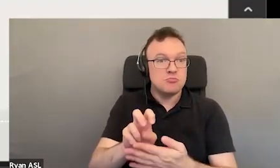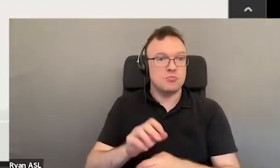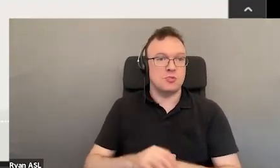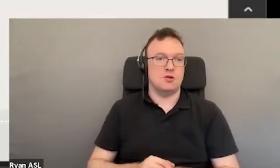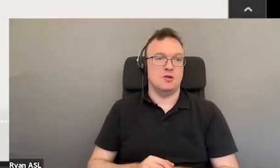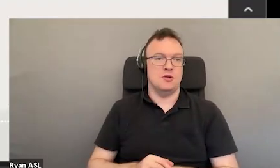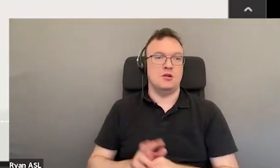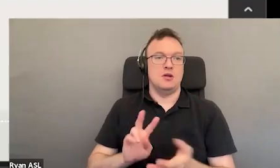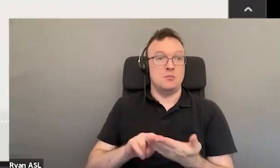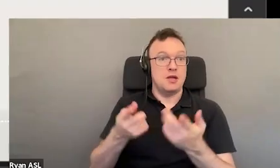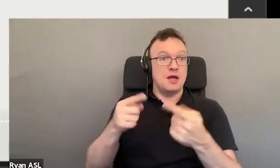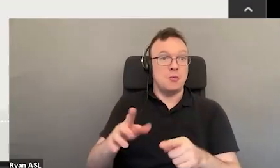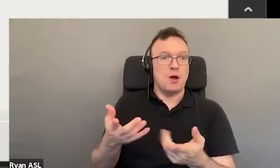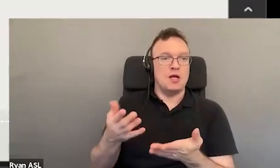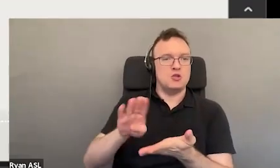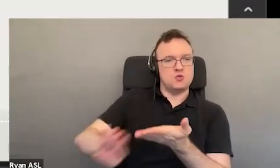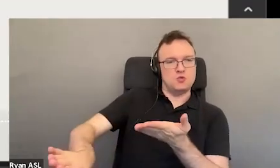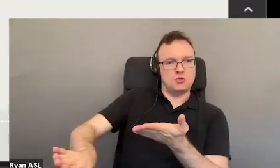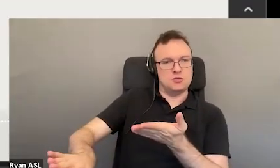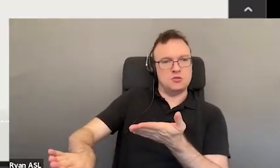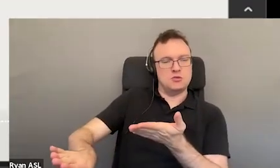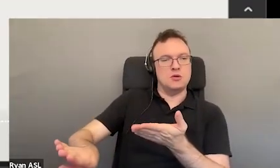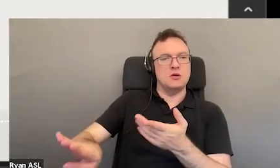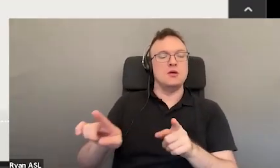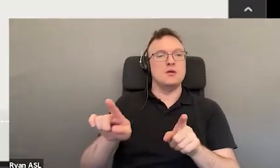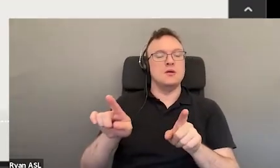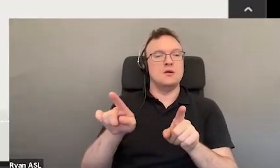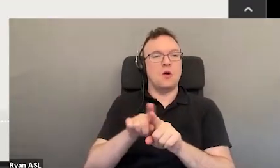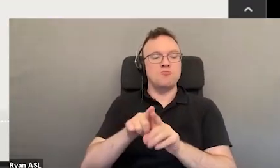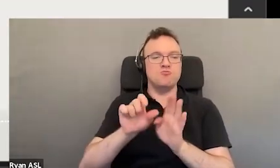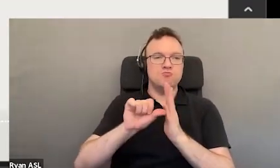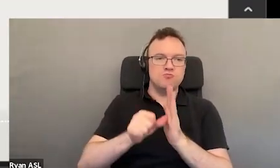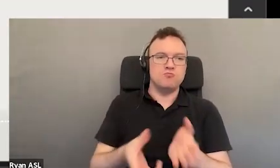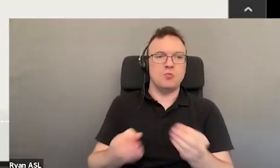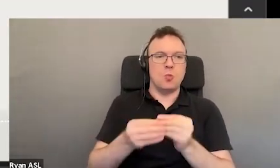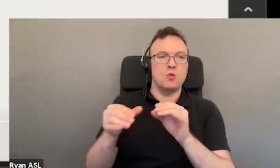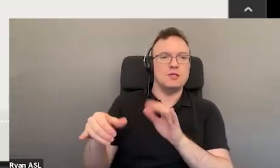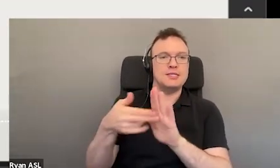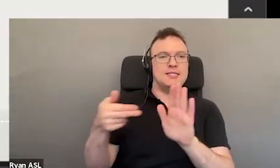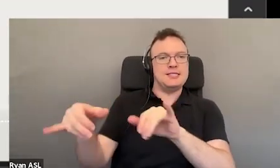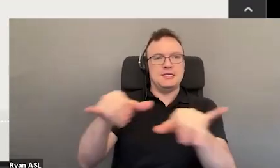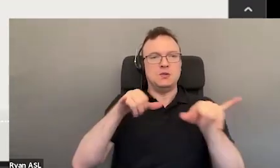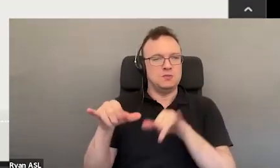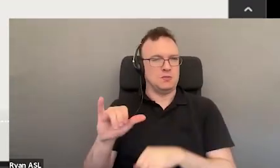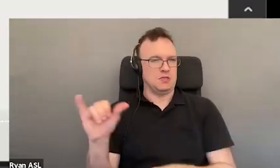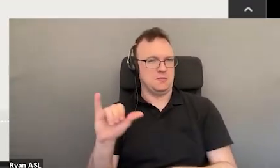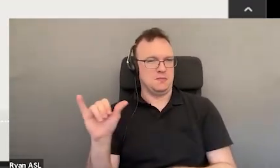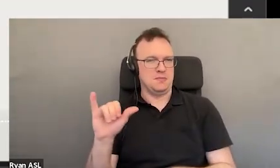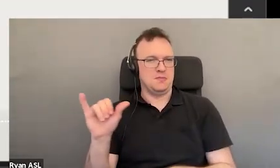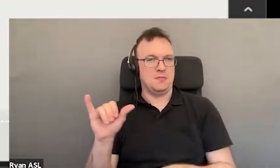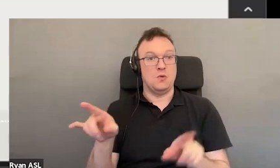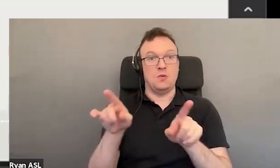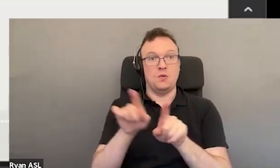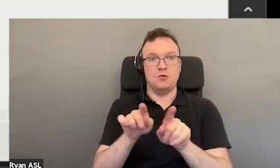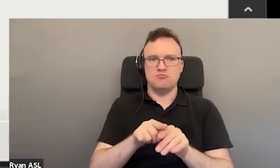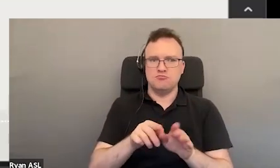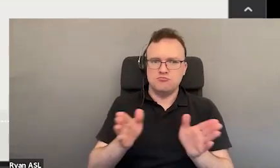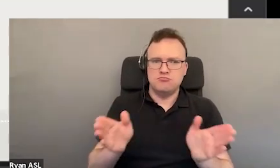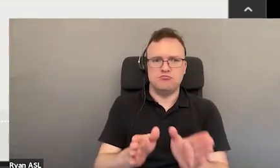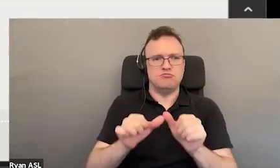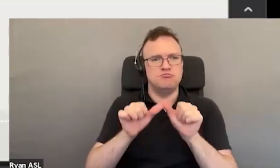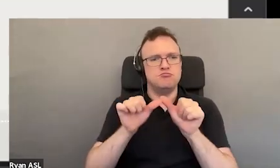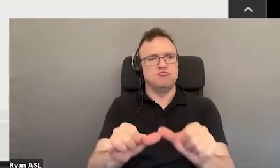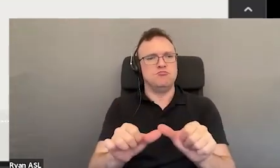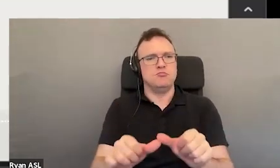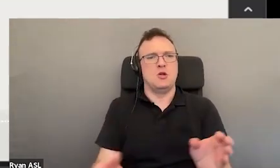words, exclusion. It also in turn reinforces stereotypes and in turn perpetuates a cycle